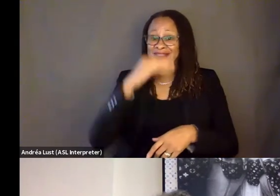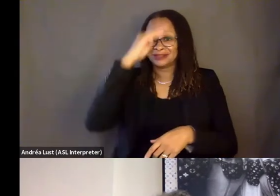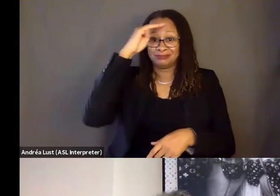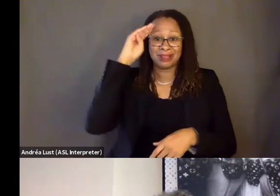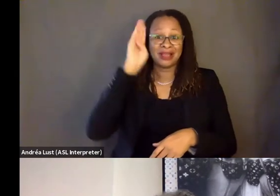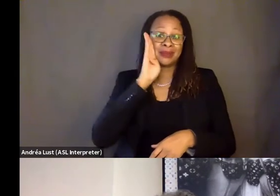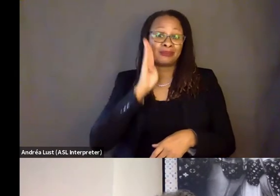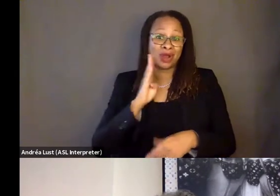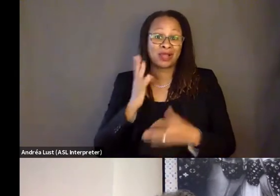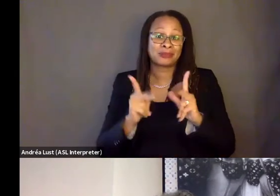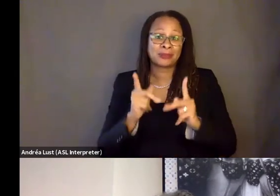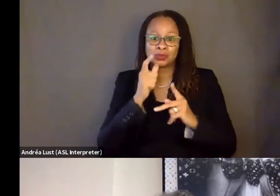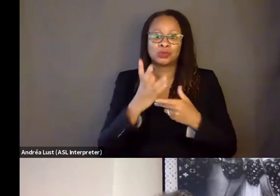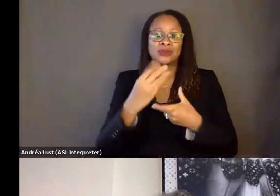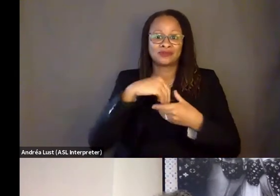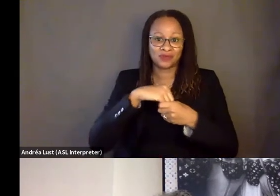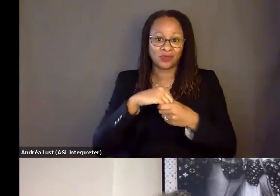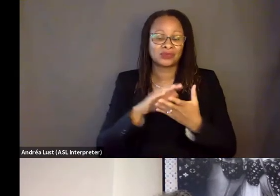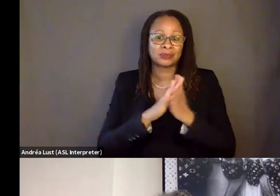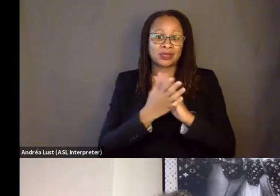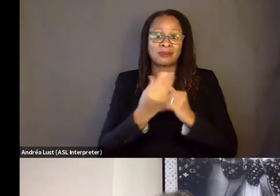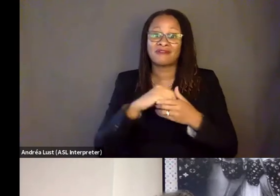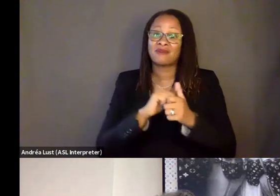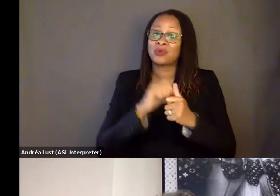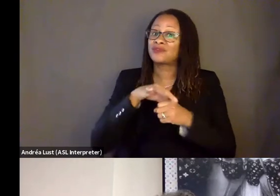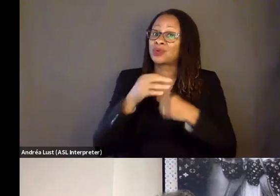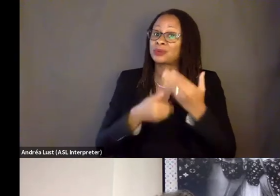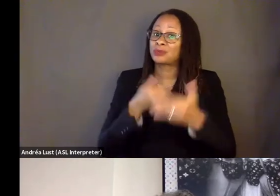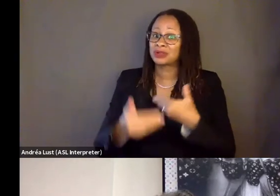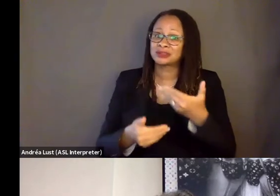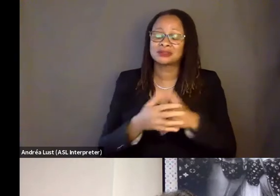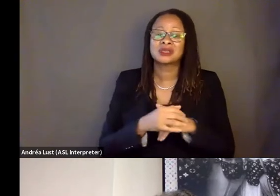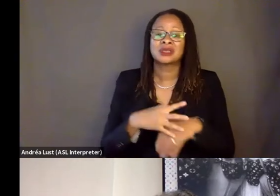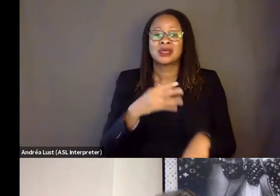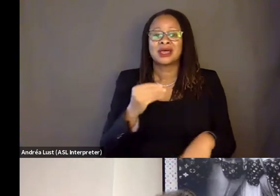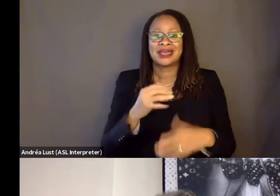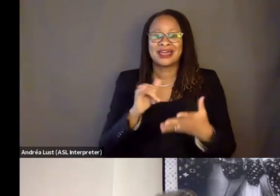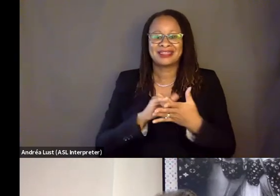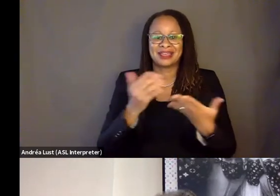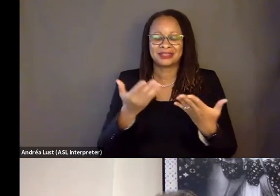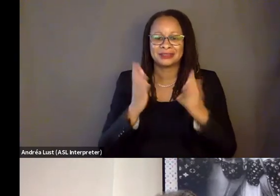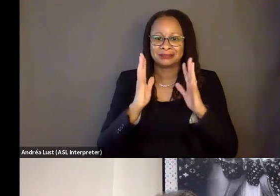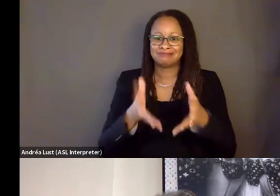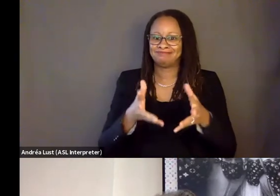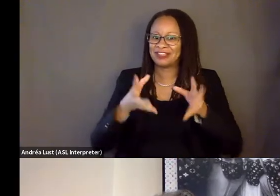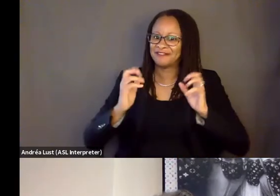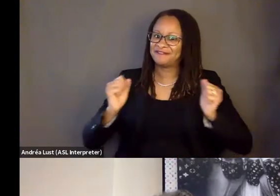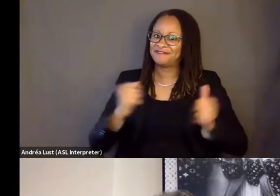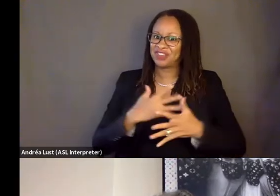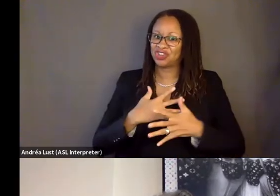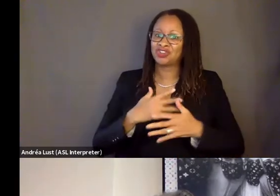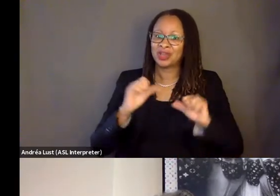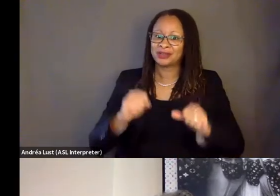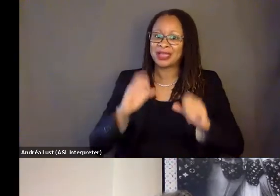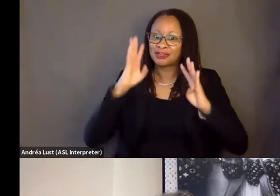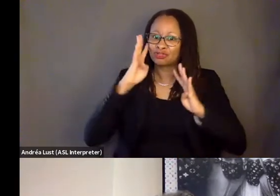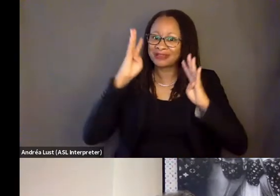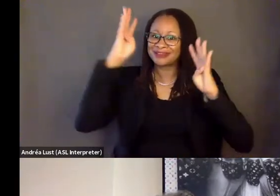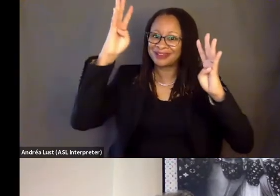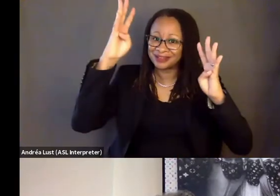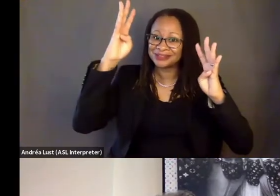to engage, and kind of this residual fear that it can create and